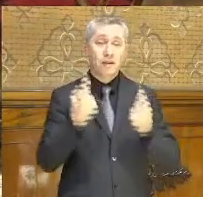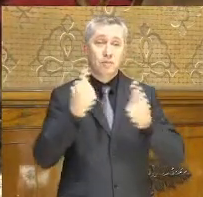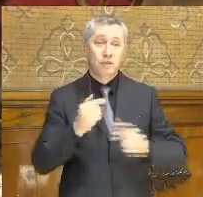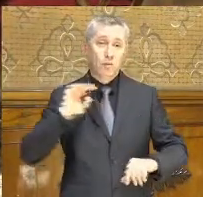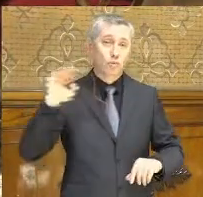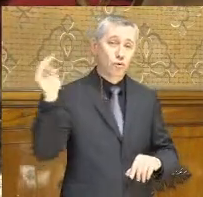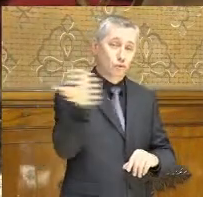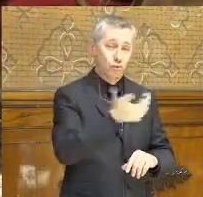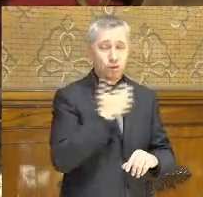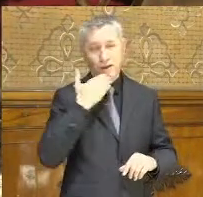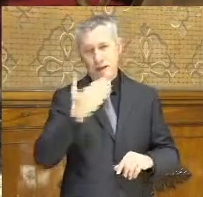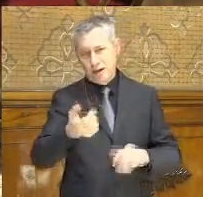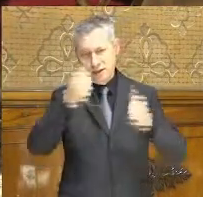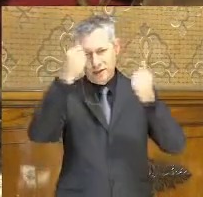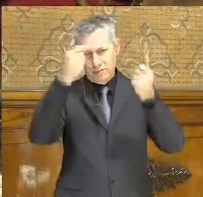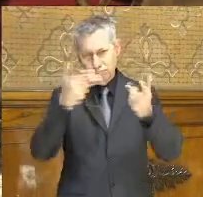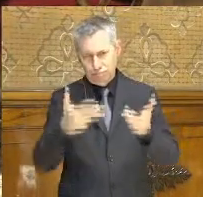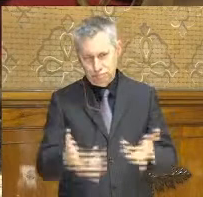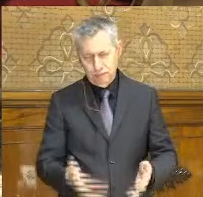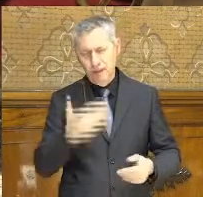From us all. Thank you. Come again.